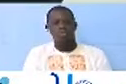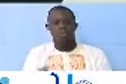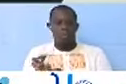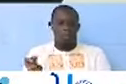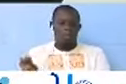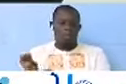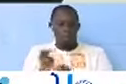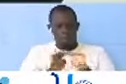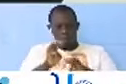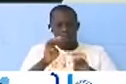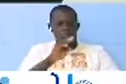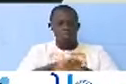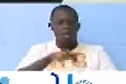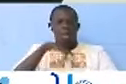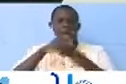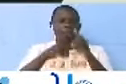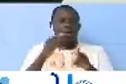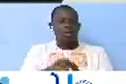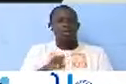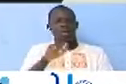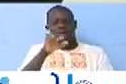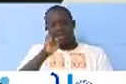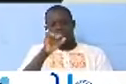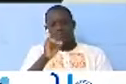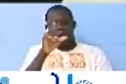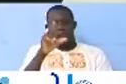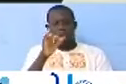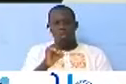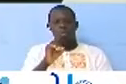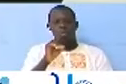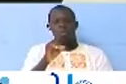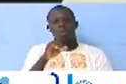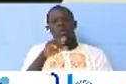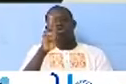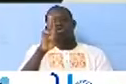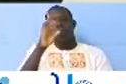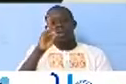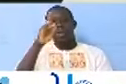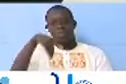case, the UDP case 2016. Solo Sanneh case